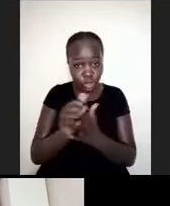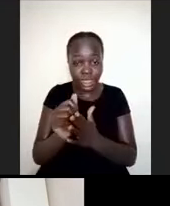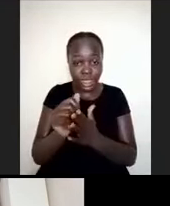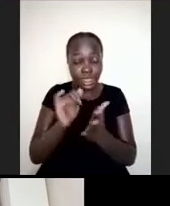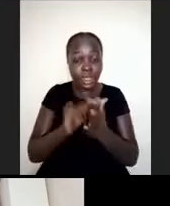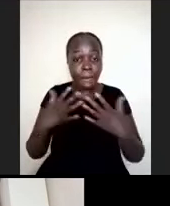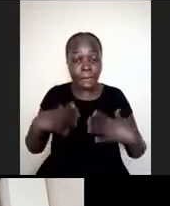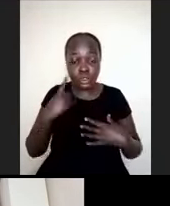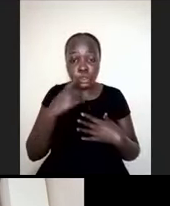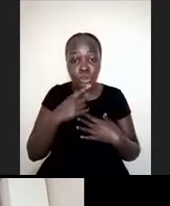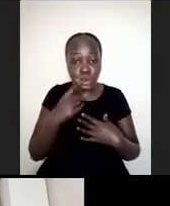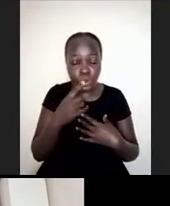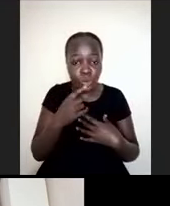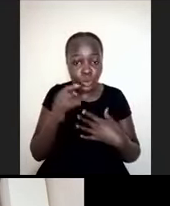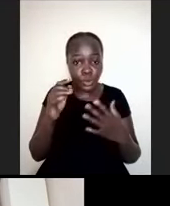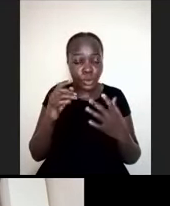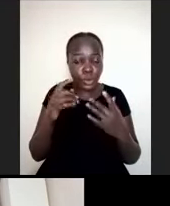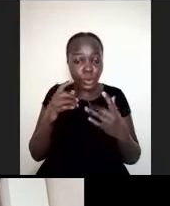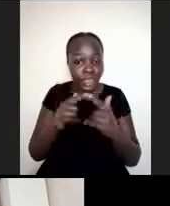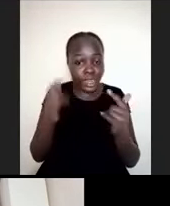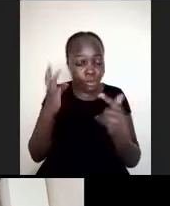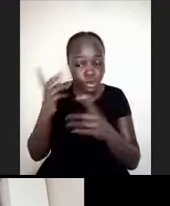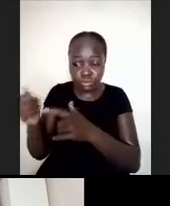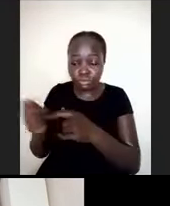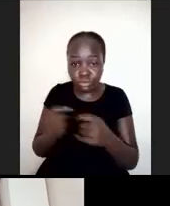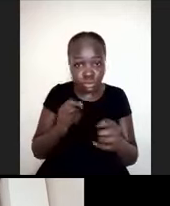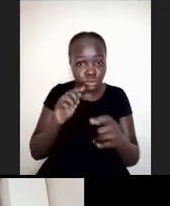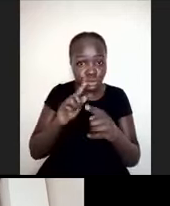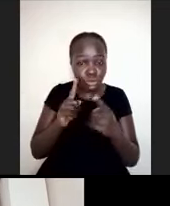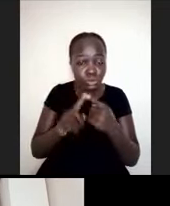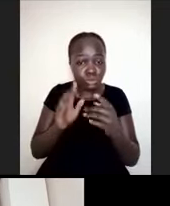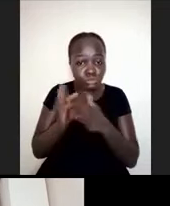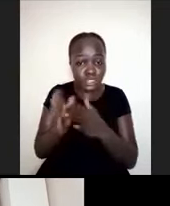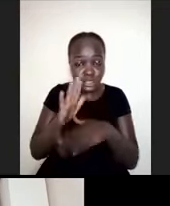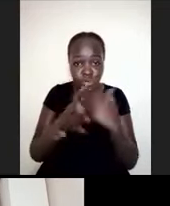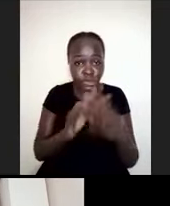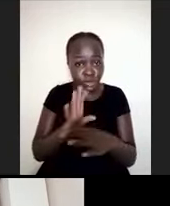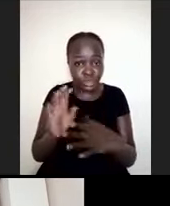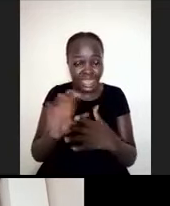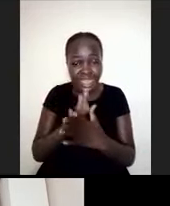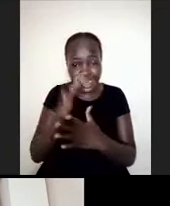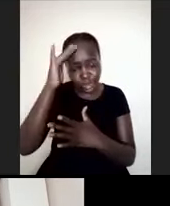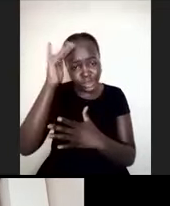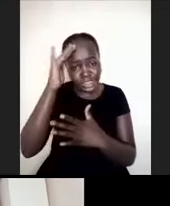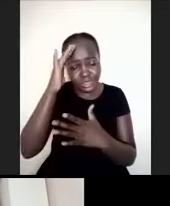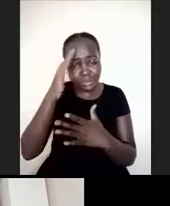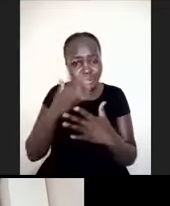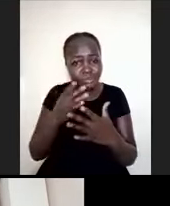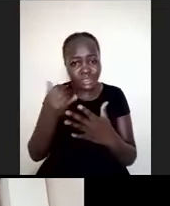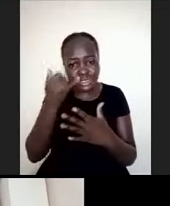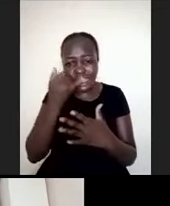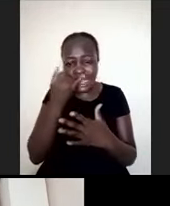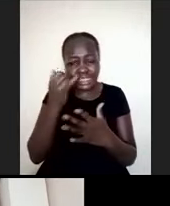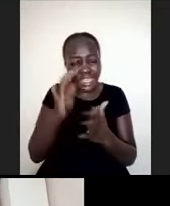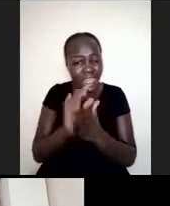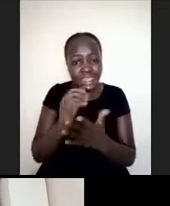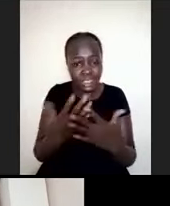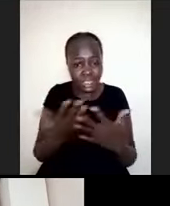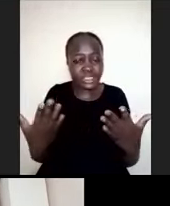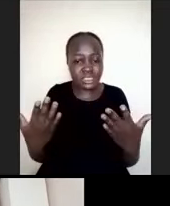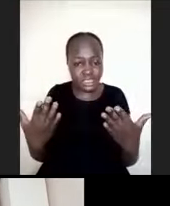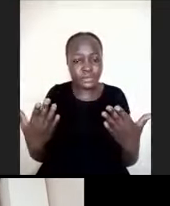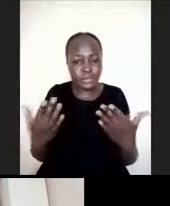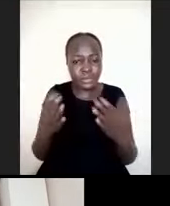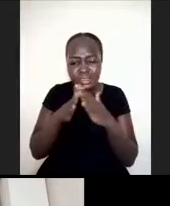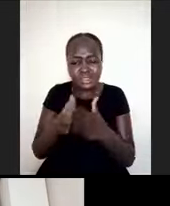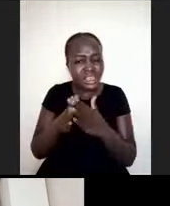pull into pornography, will pull into alcoholism, drugs, and other sex, you